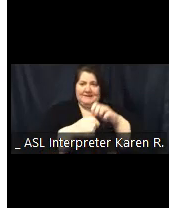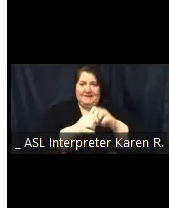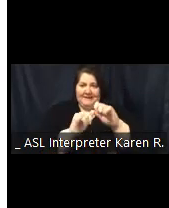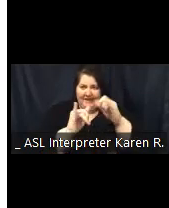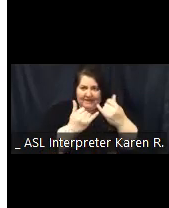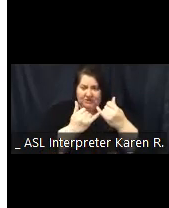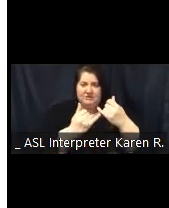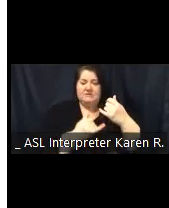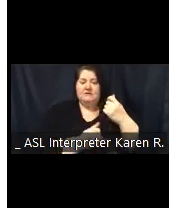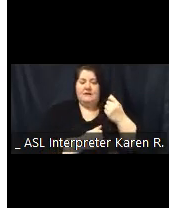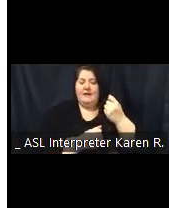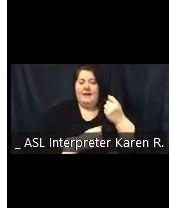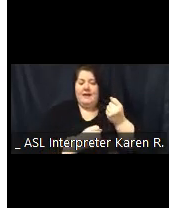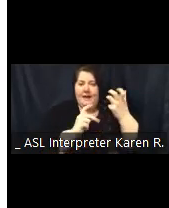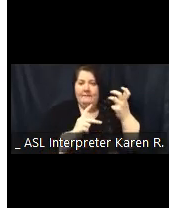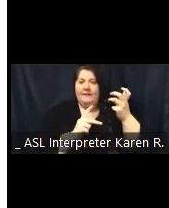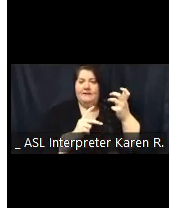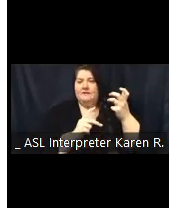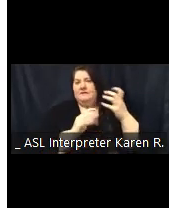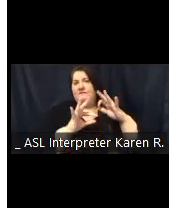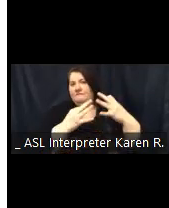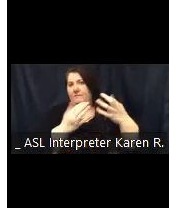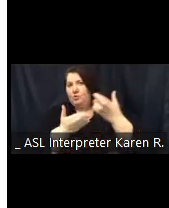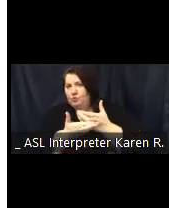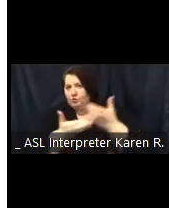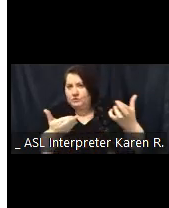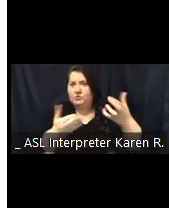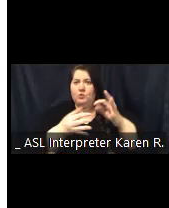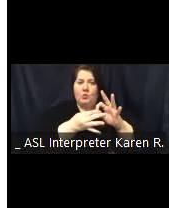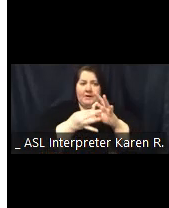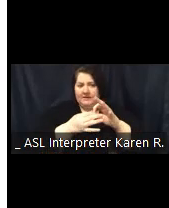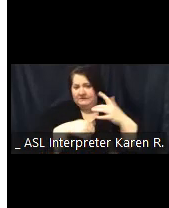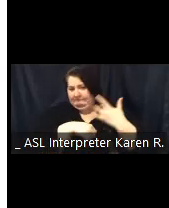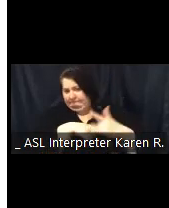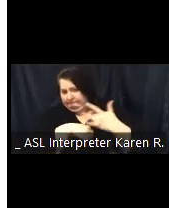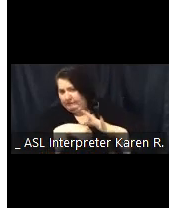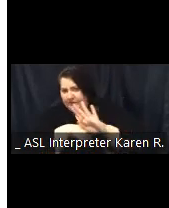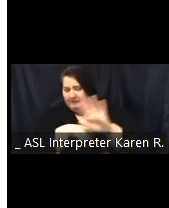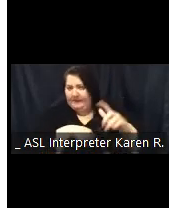many family resource coordinators are available to serve in that area at that point in time.